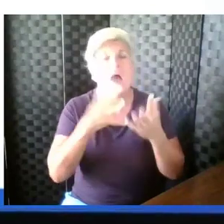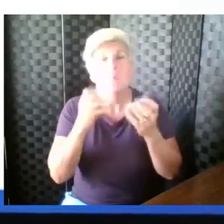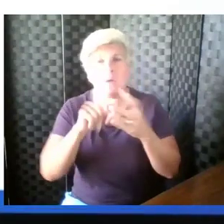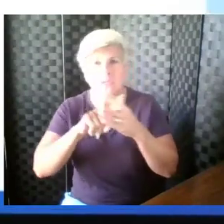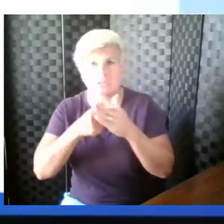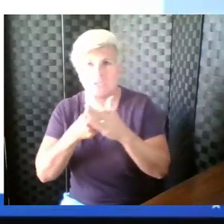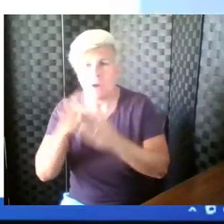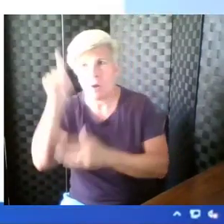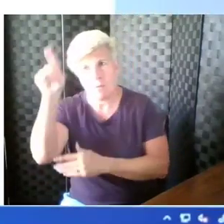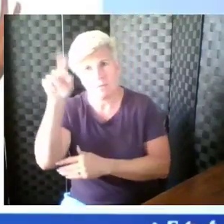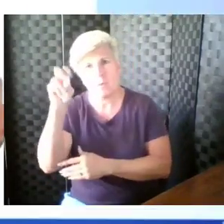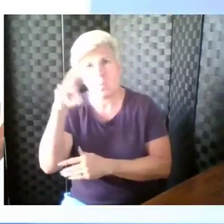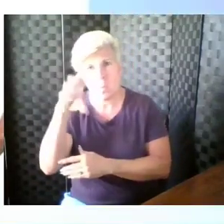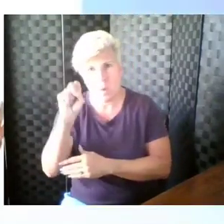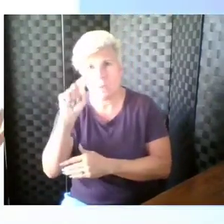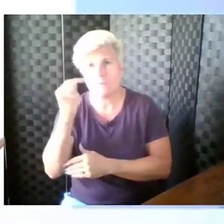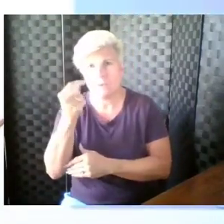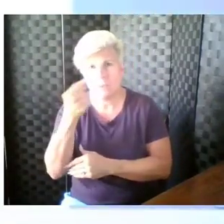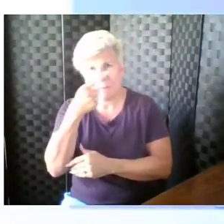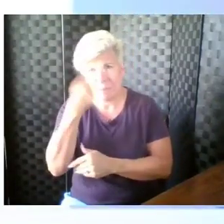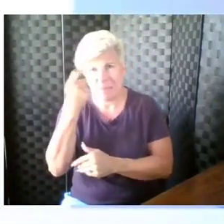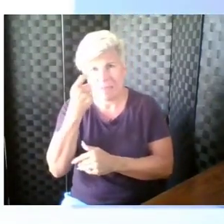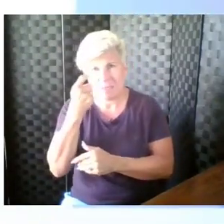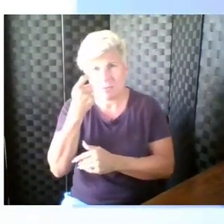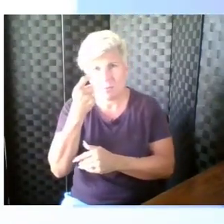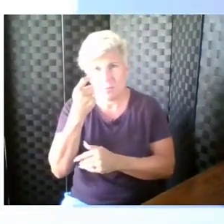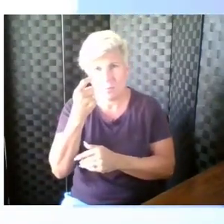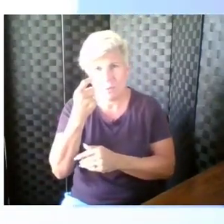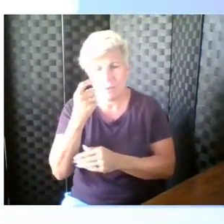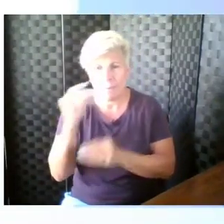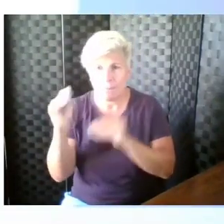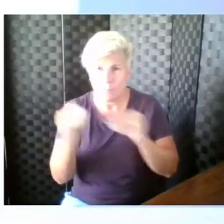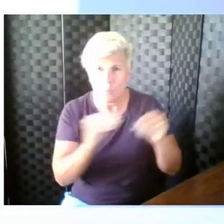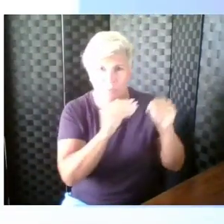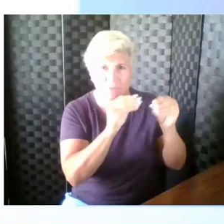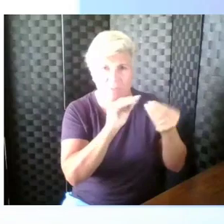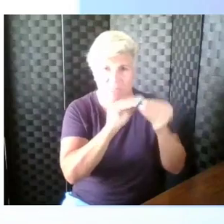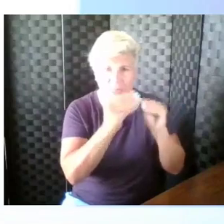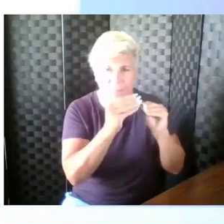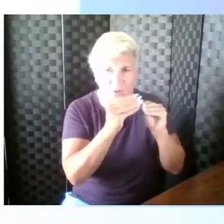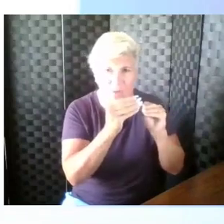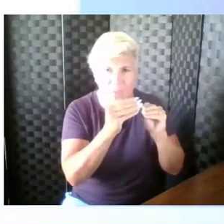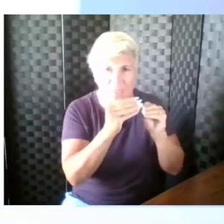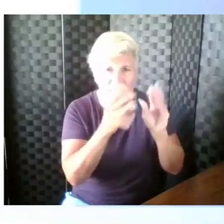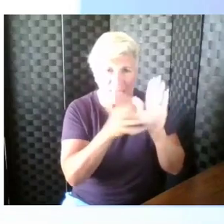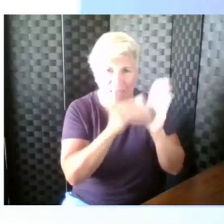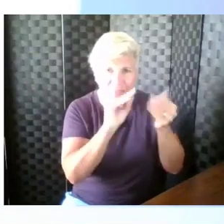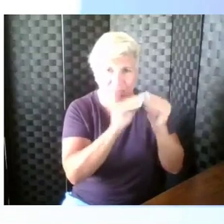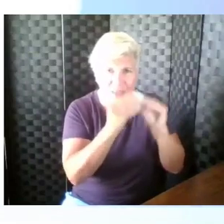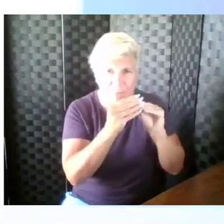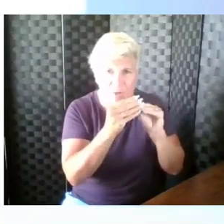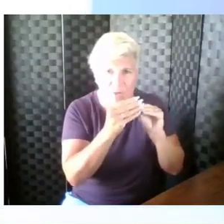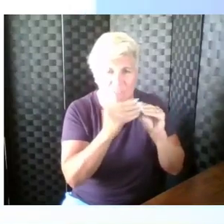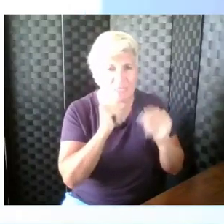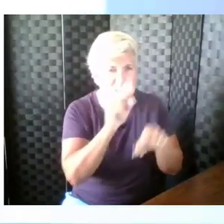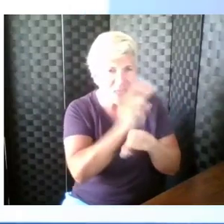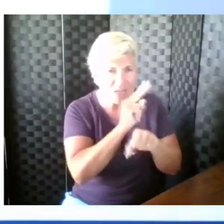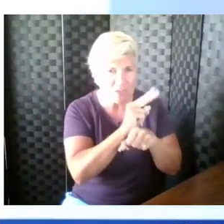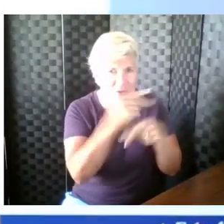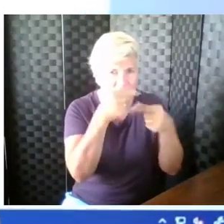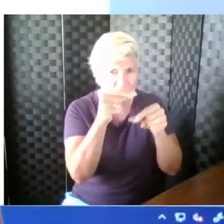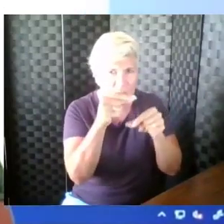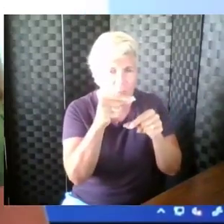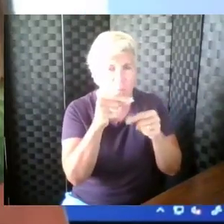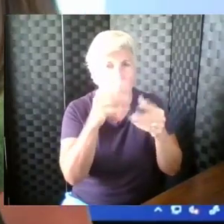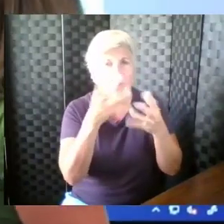start all the way over here on the ones because when we take these base 10 blocks away in the future, we want to make sure we always start with the smallest